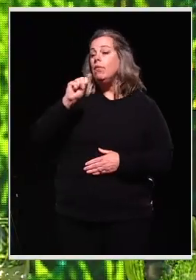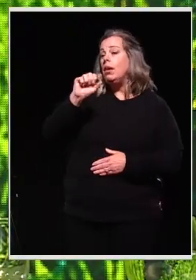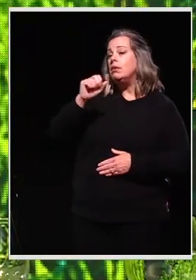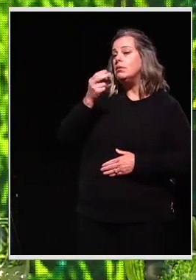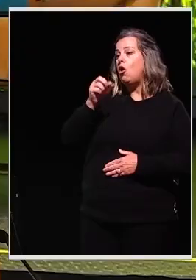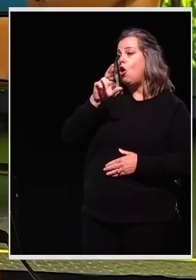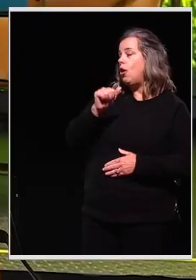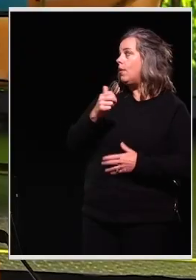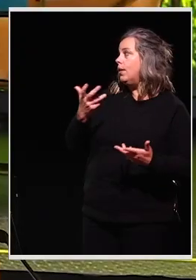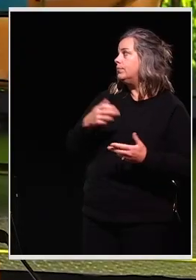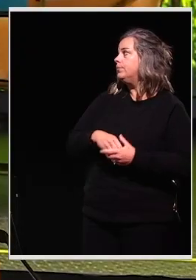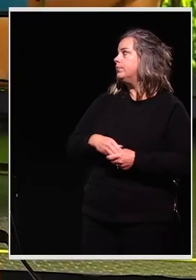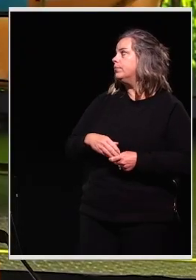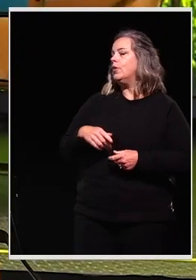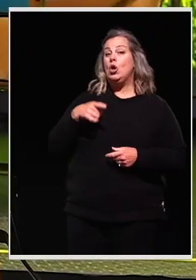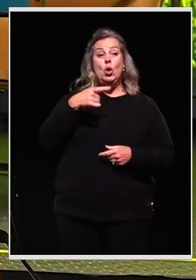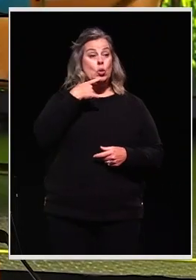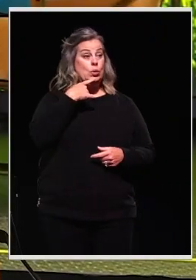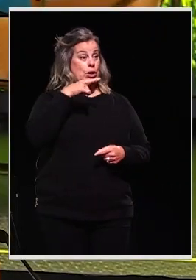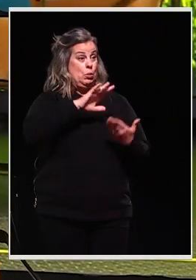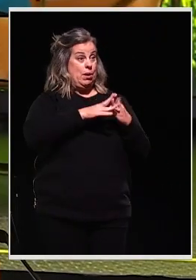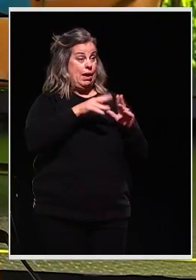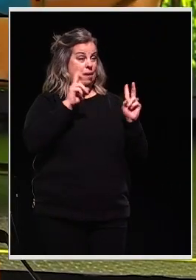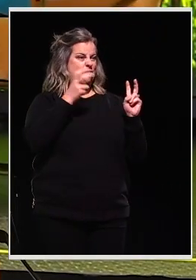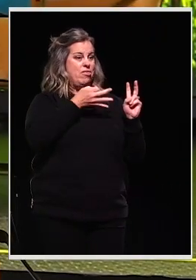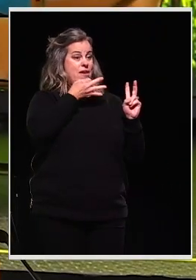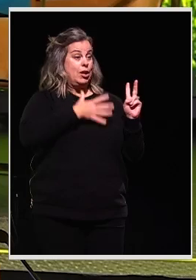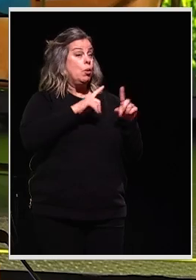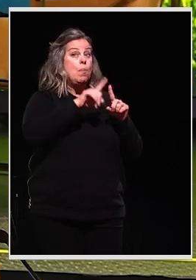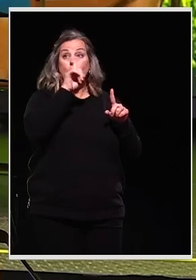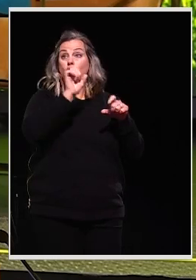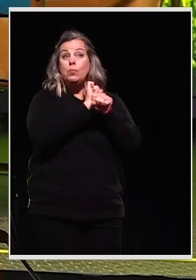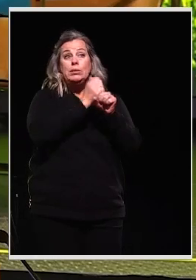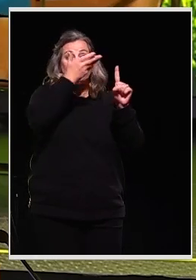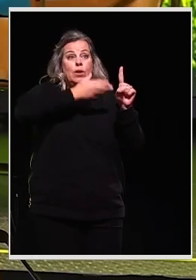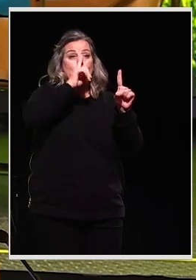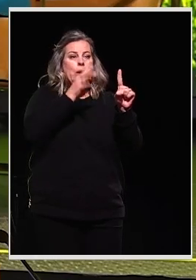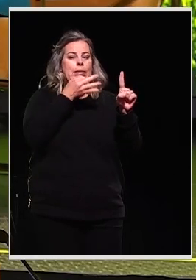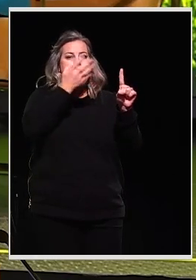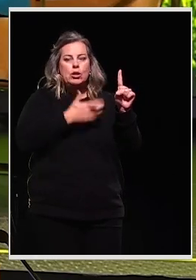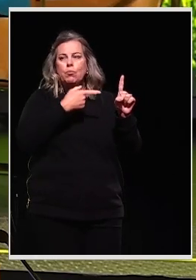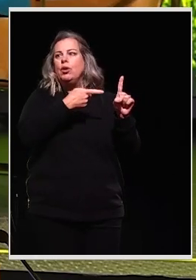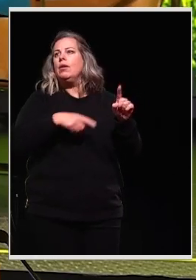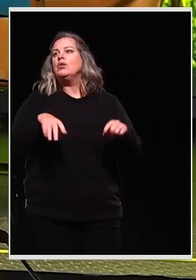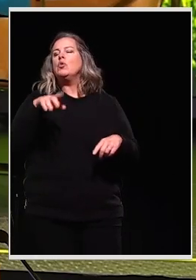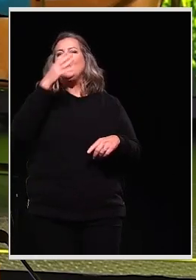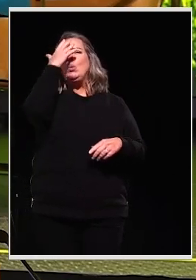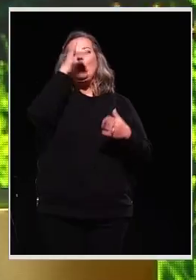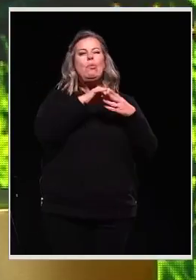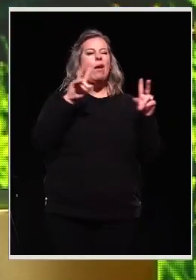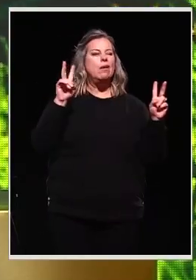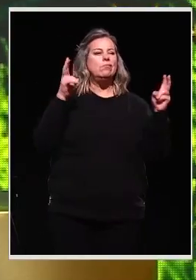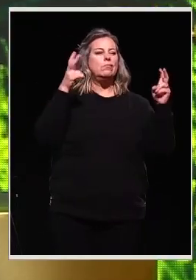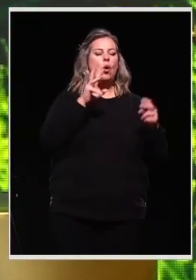you were joking when you said, you became the expert on this, but you really are the expert. So I think he said it. I think, that phrase, the Wild Wild